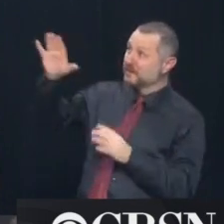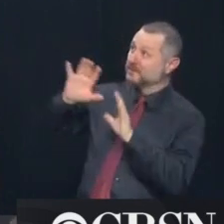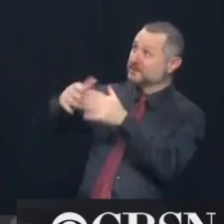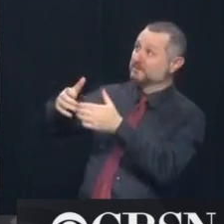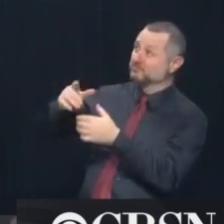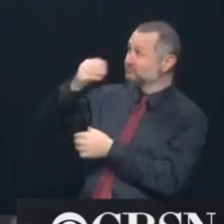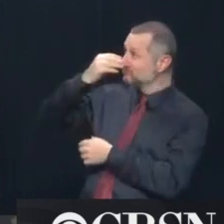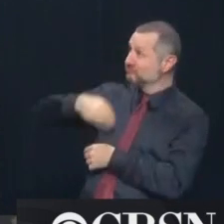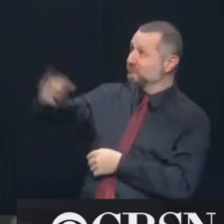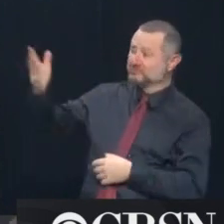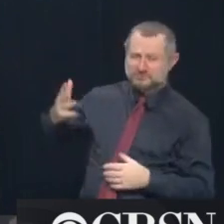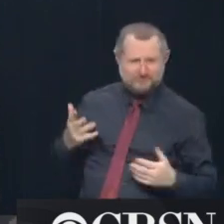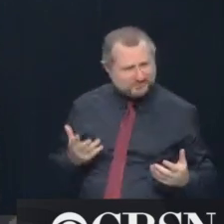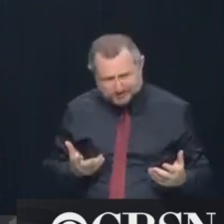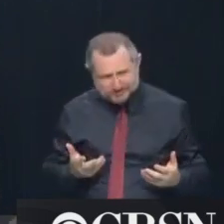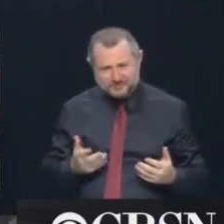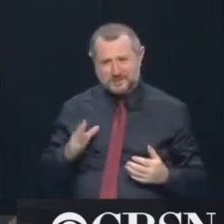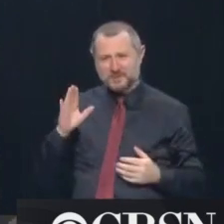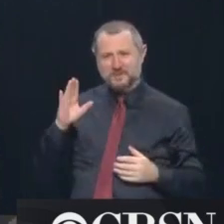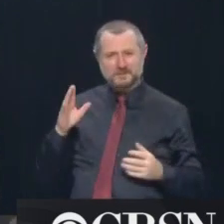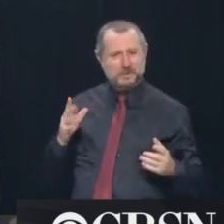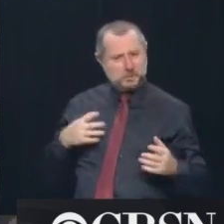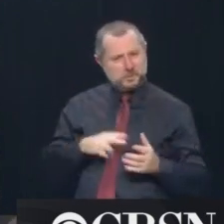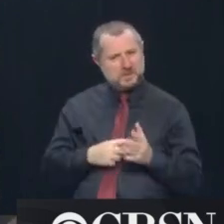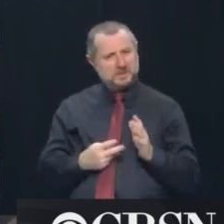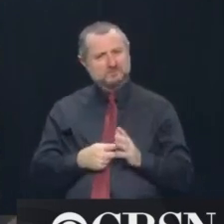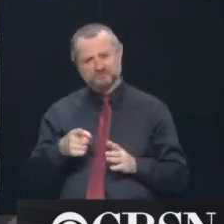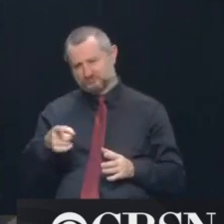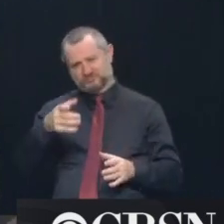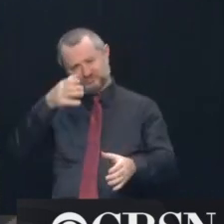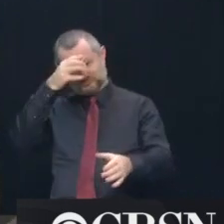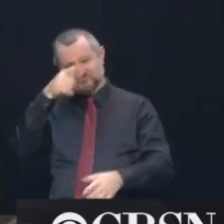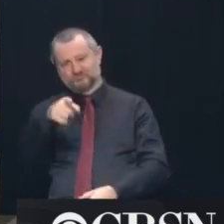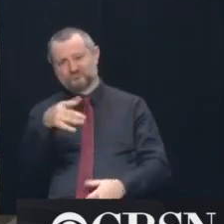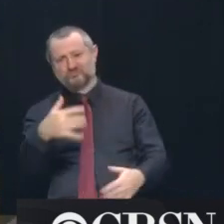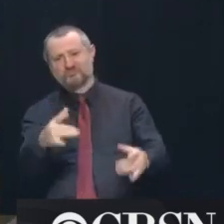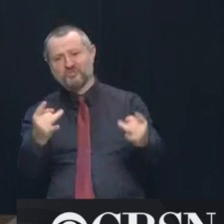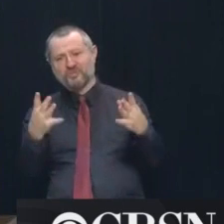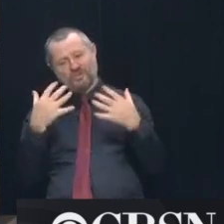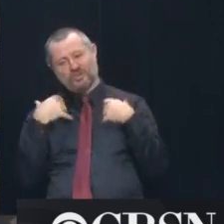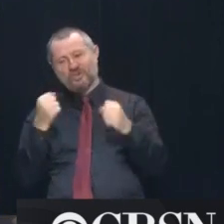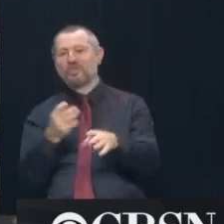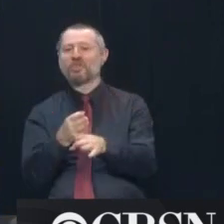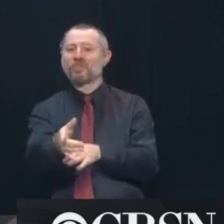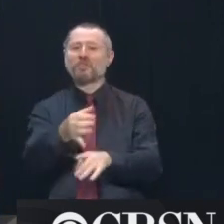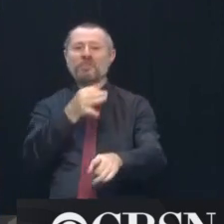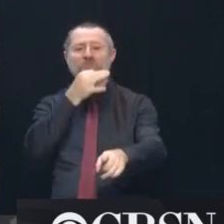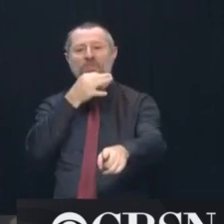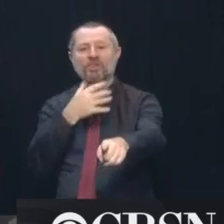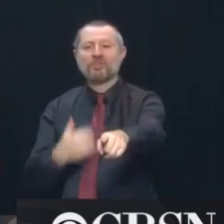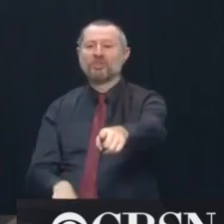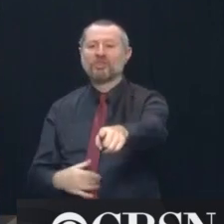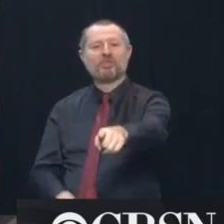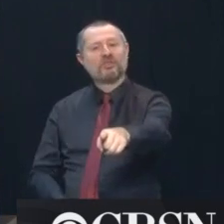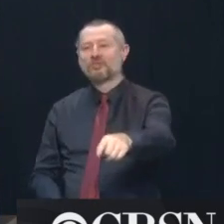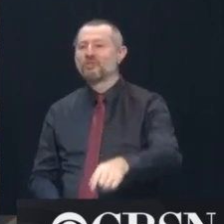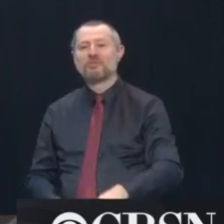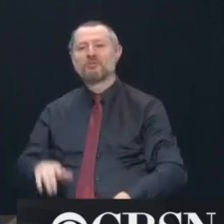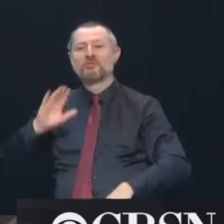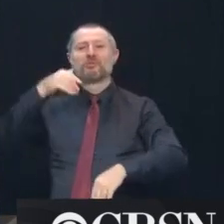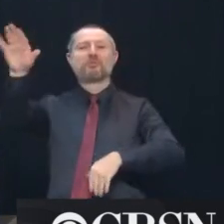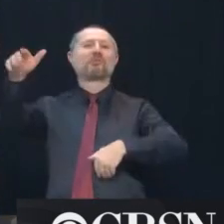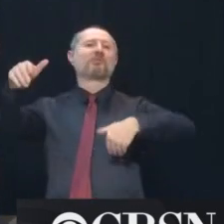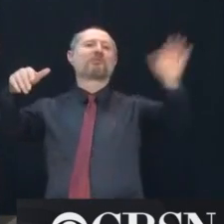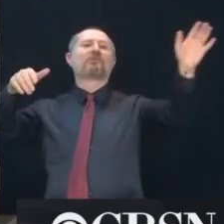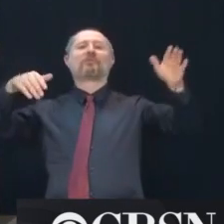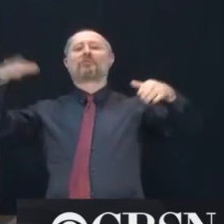You're in an elite echelon of health experts in the nation who second guess both